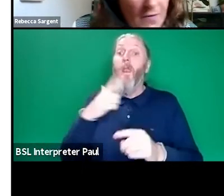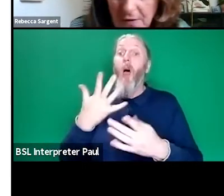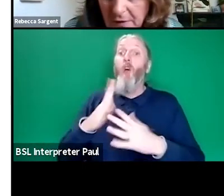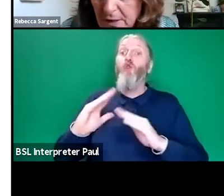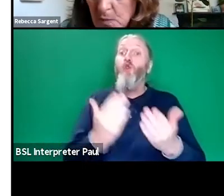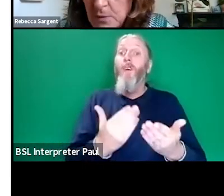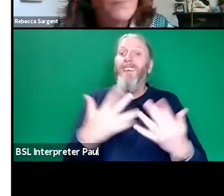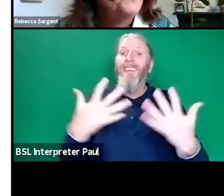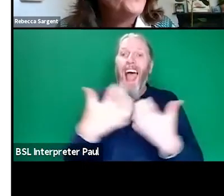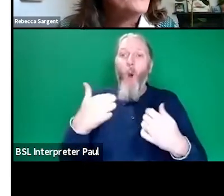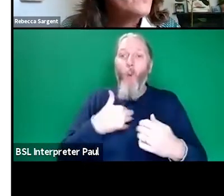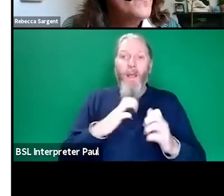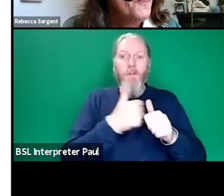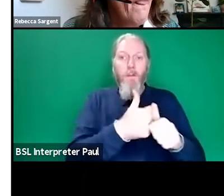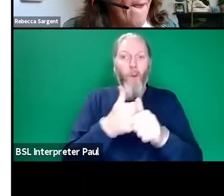not sustainable.